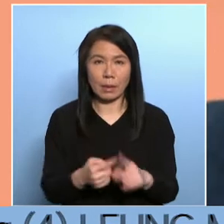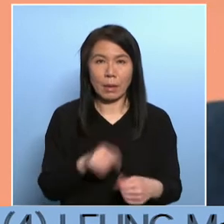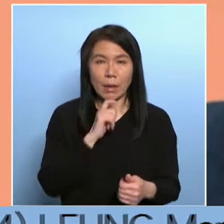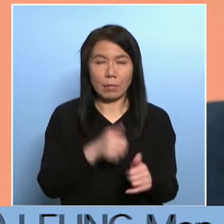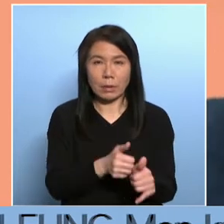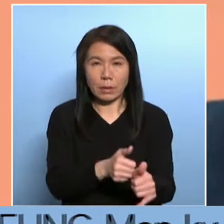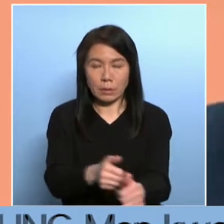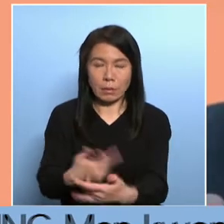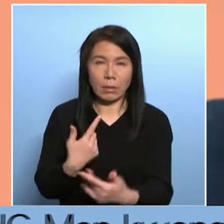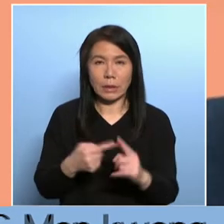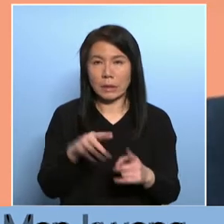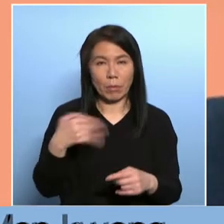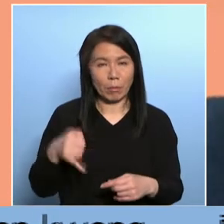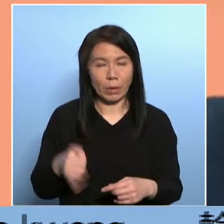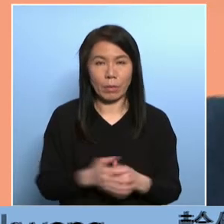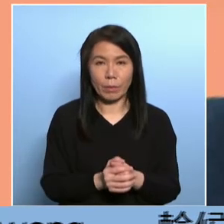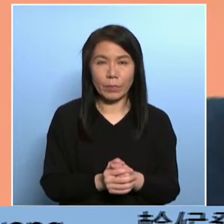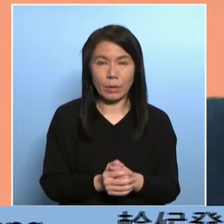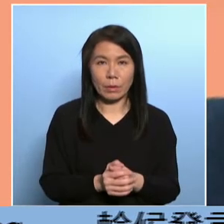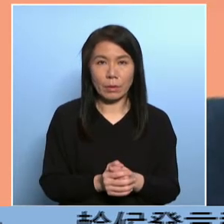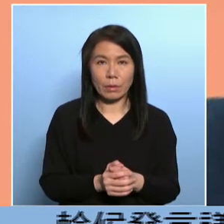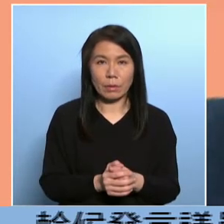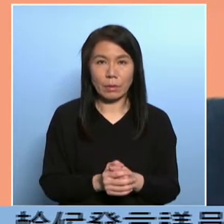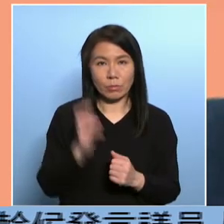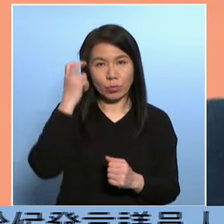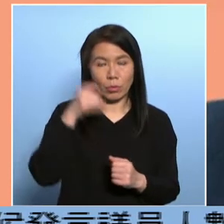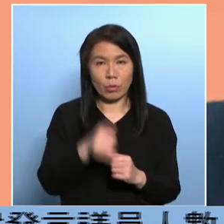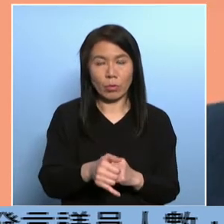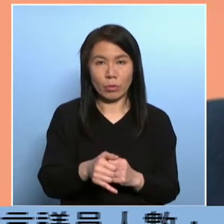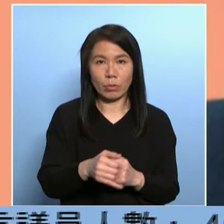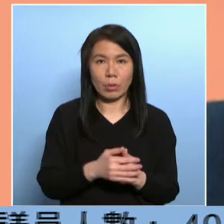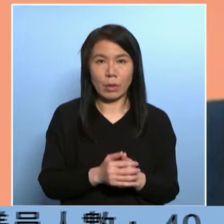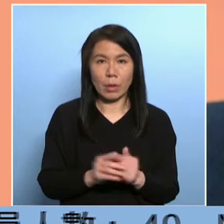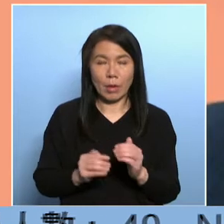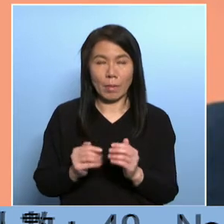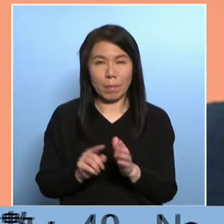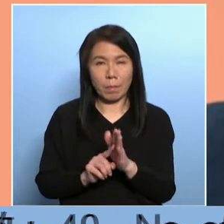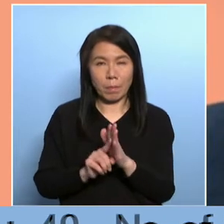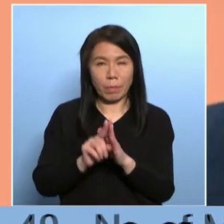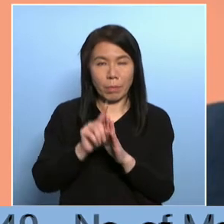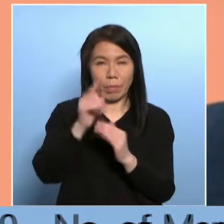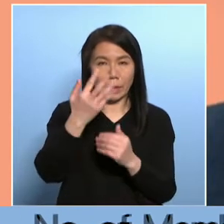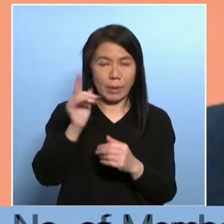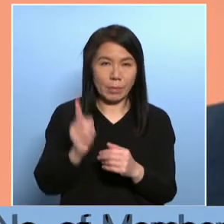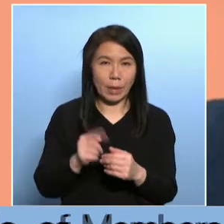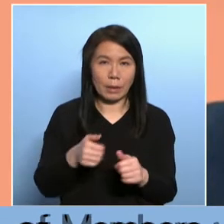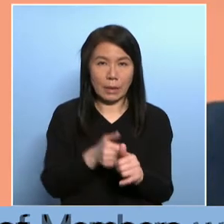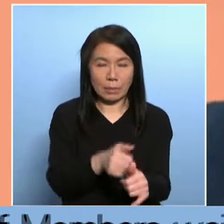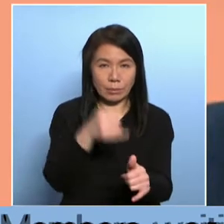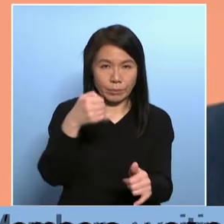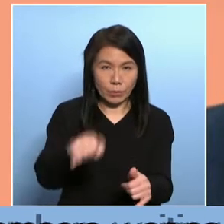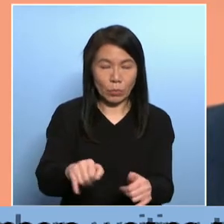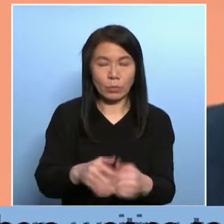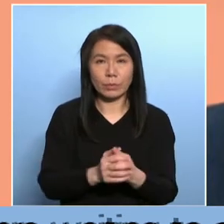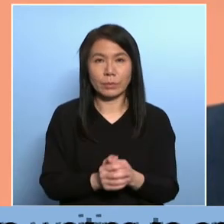only 100 offices as the contact tracing office, as the CHP. But when we have hundreds of cases every